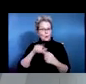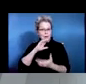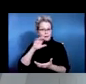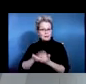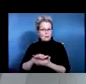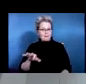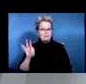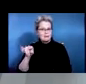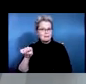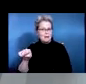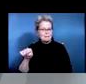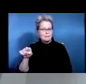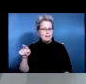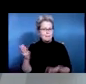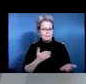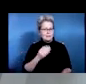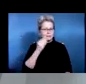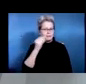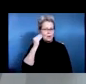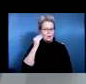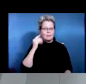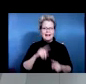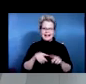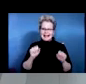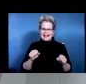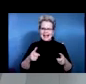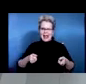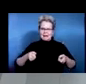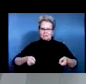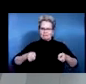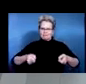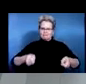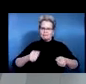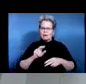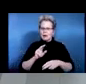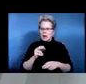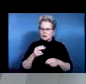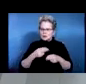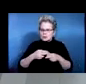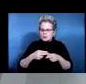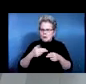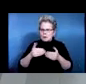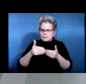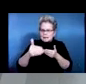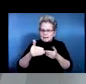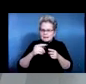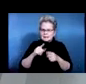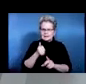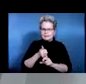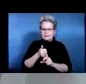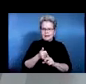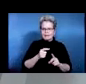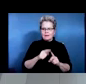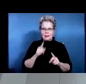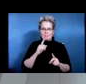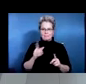distances with a rolling walker but we needed to know for household ambulation which is where he would be without the power wheelchair um was it